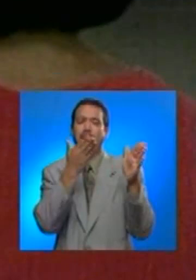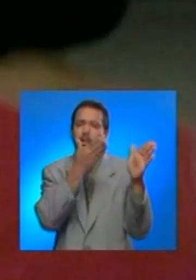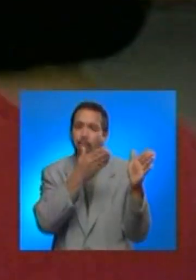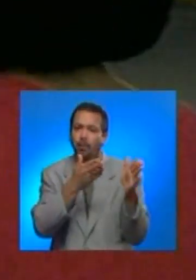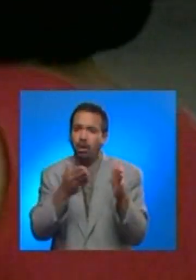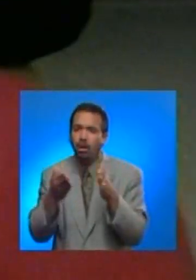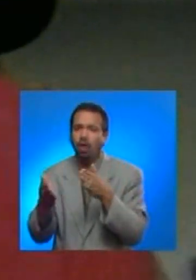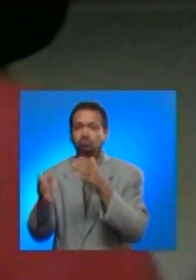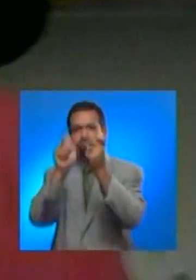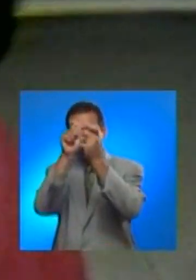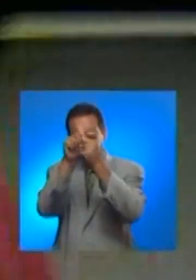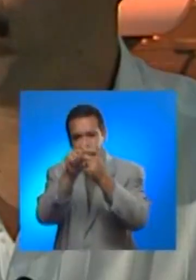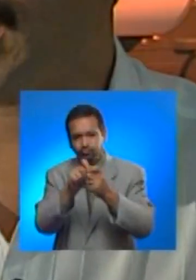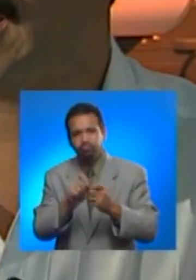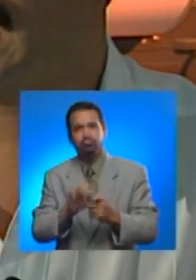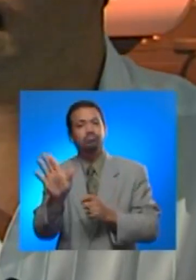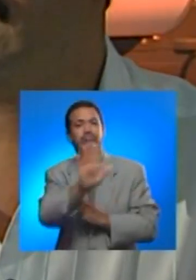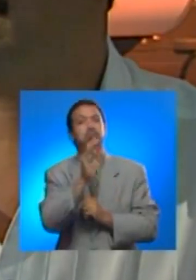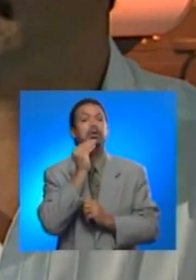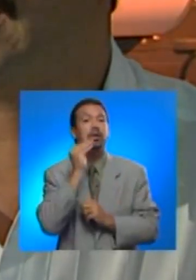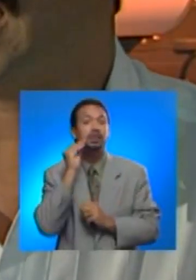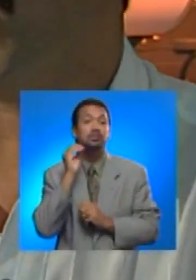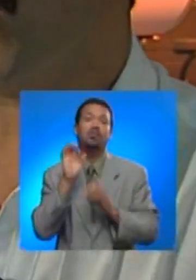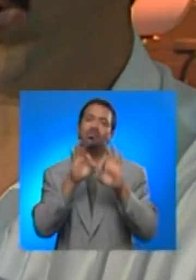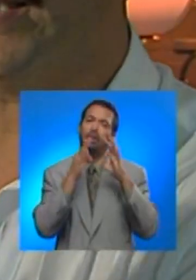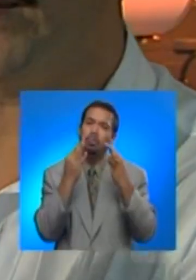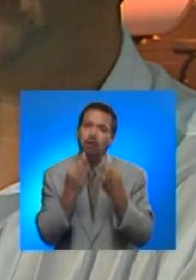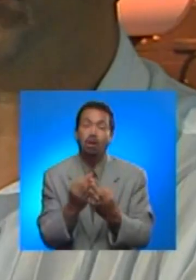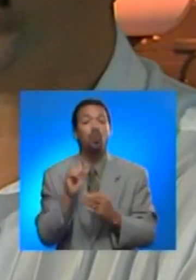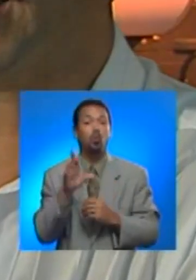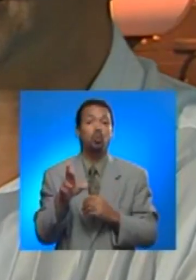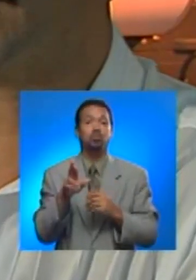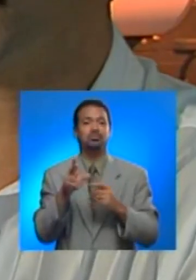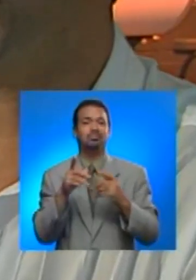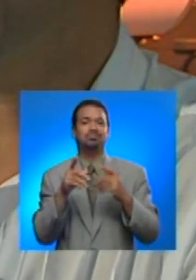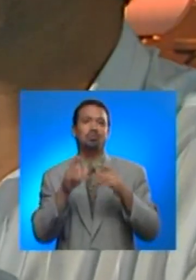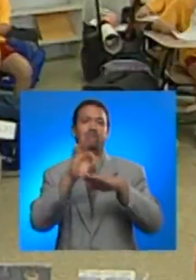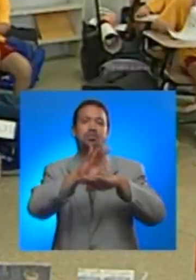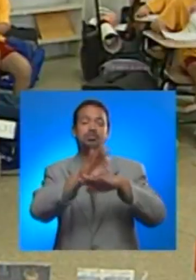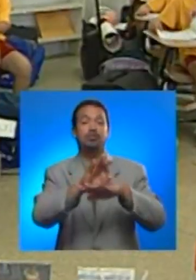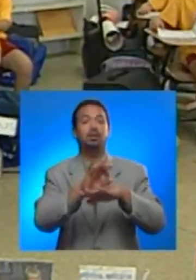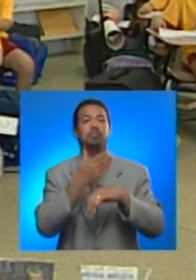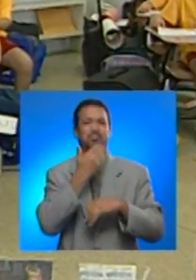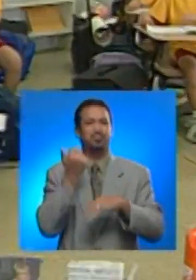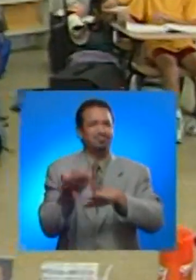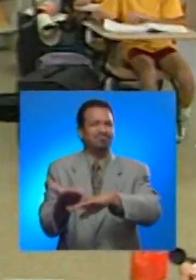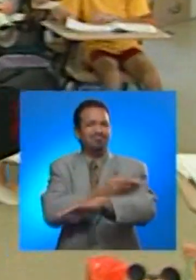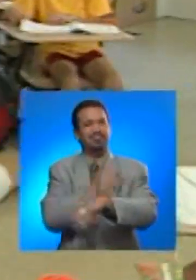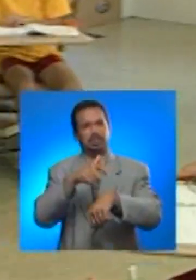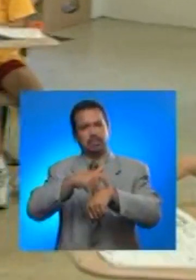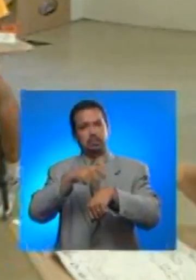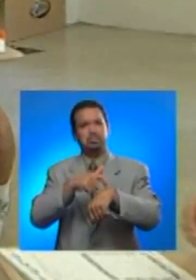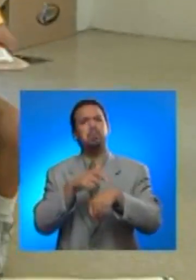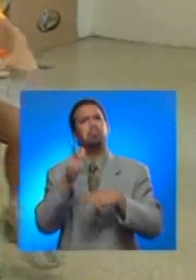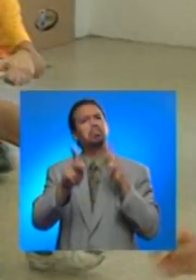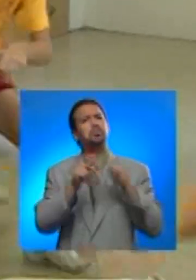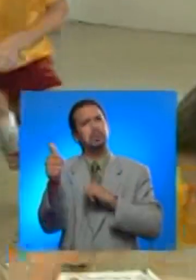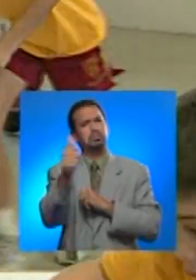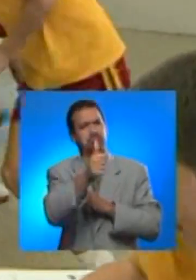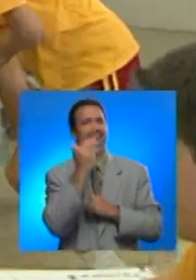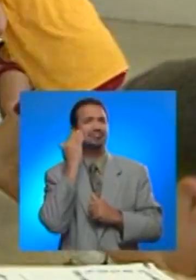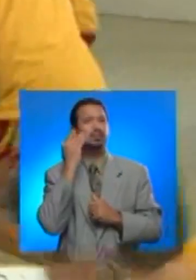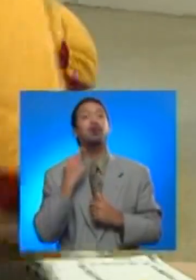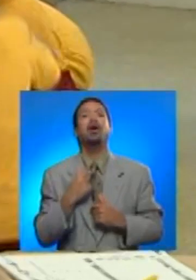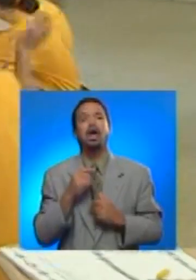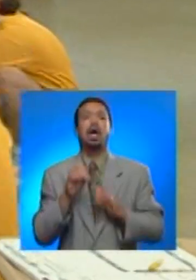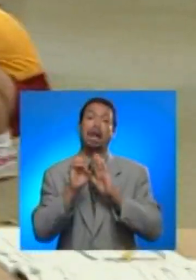is important that the plan be well articulated in your home, family, or organization level. This way,